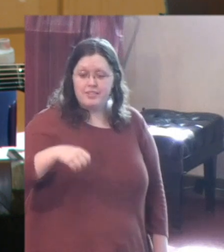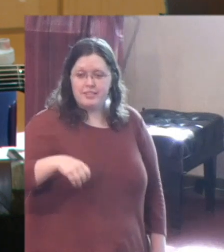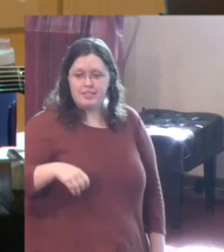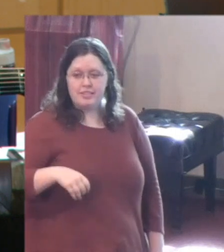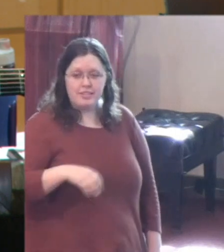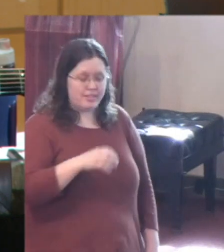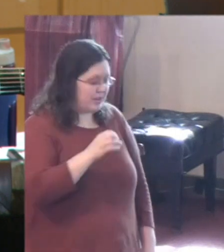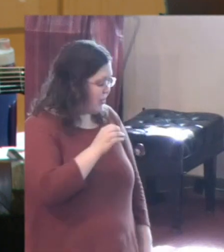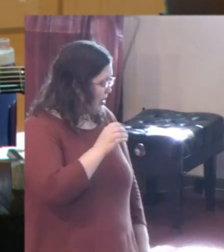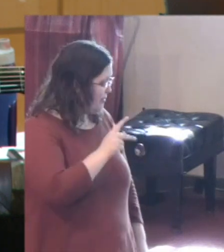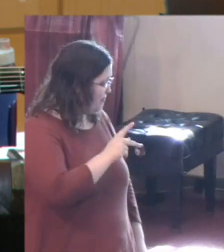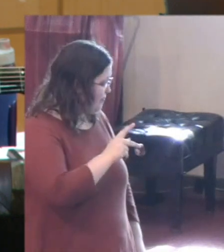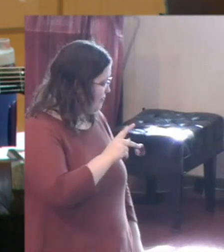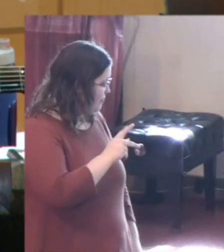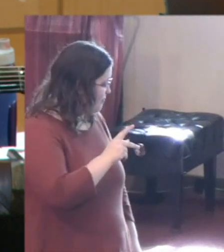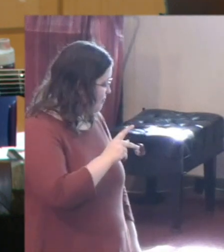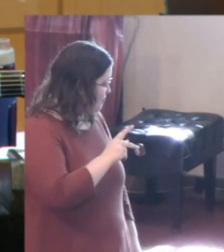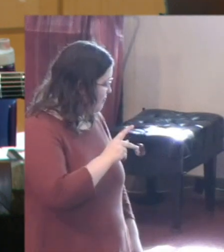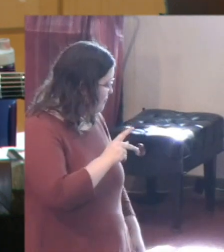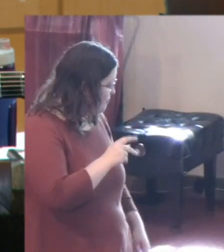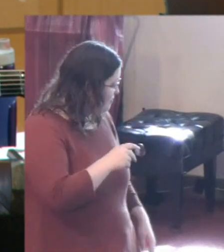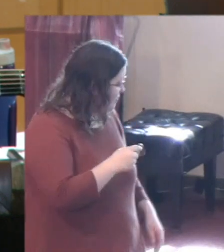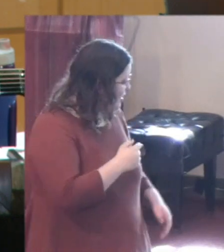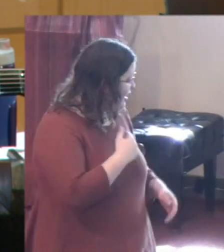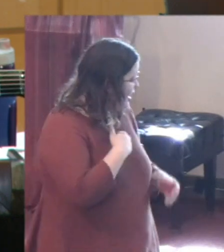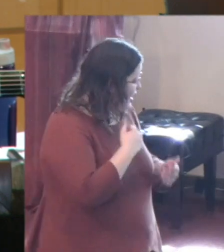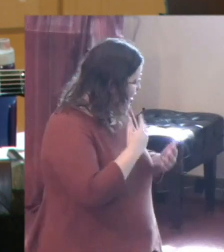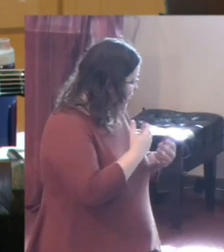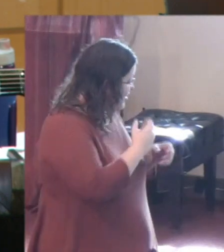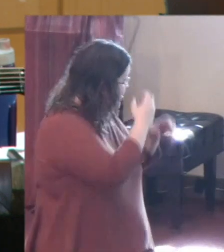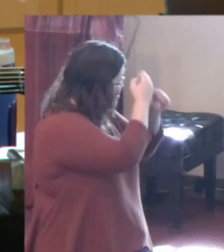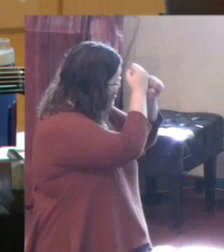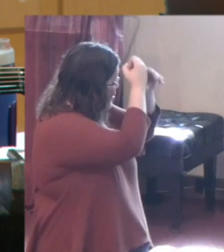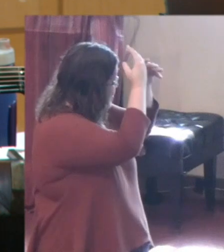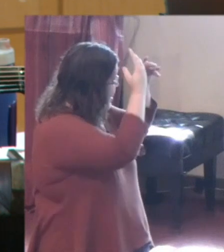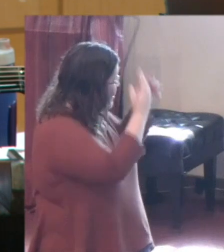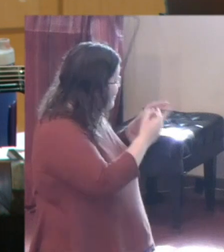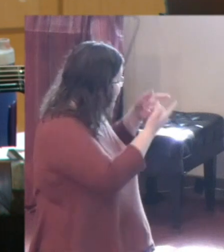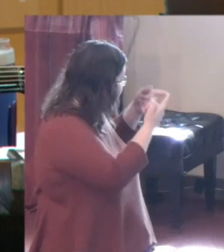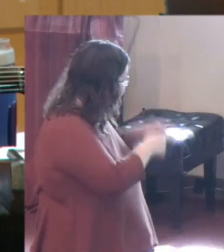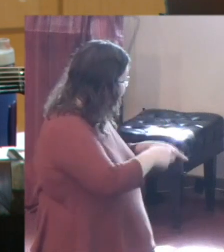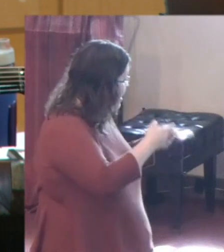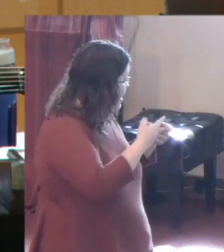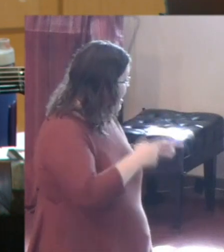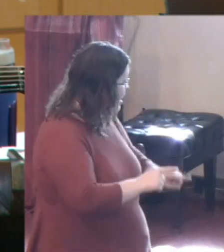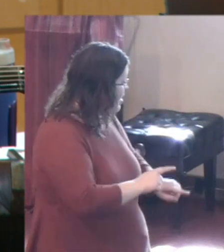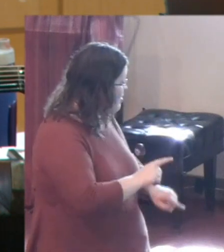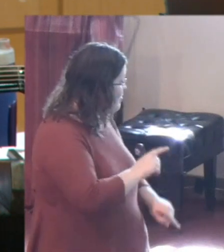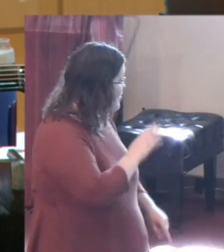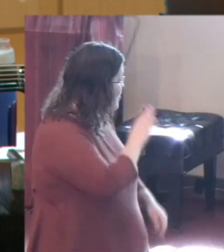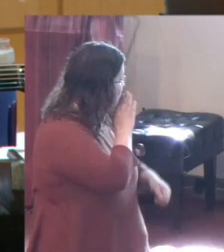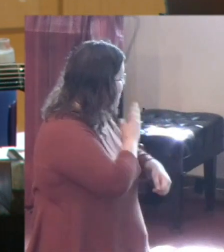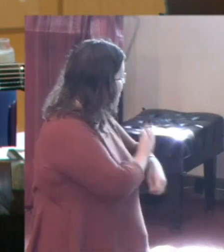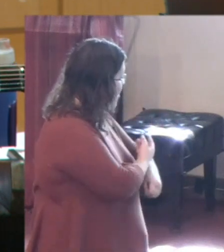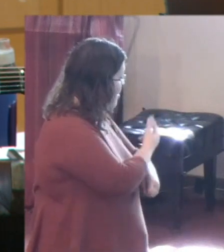All right. Now I want you to imagine those things happening to